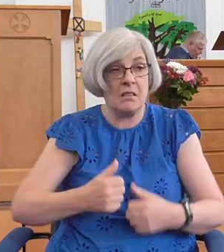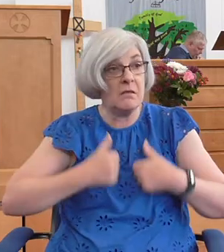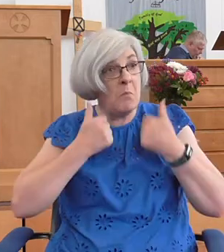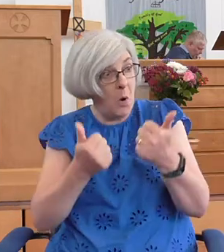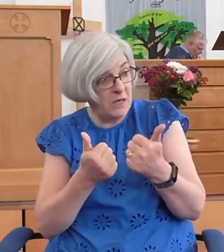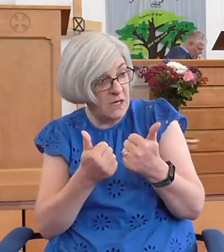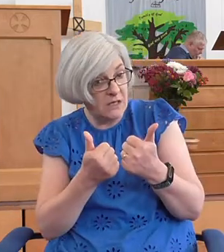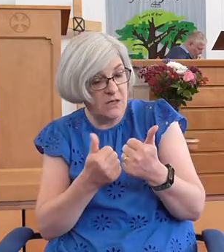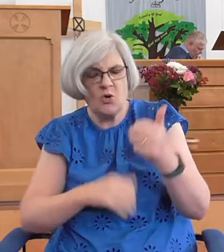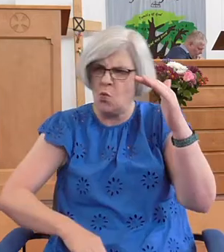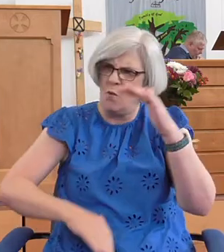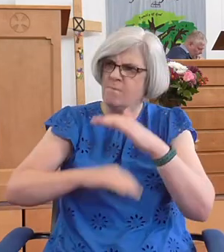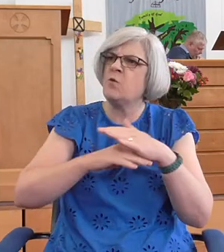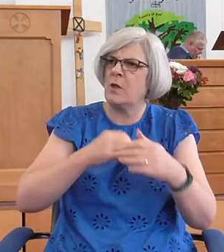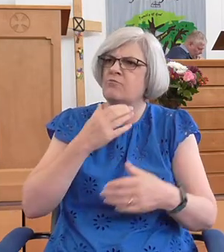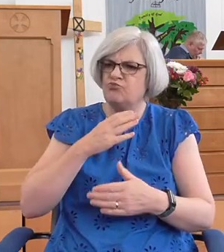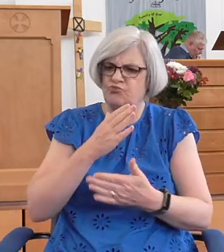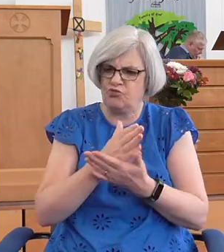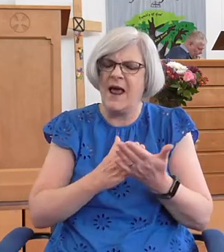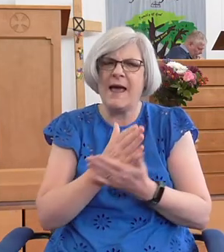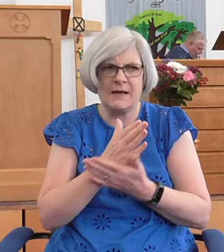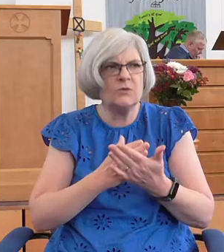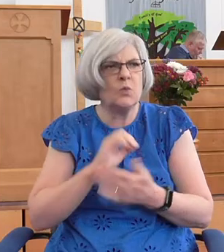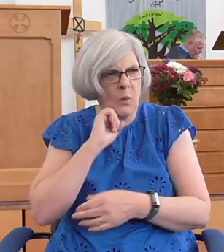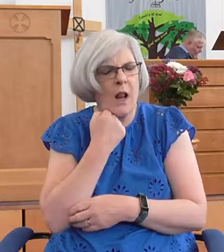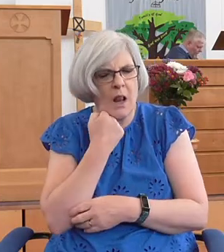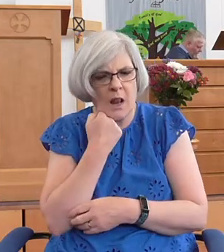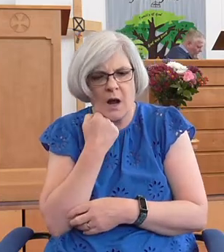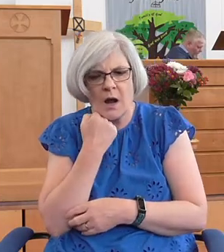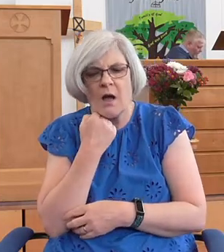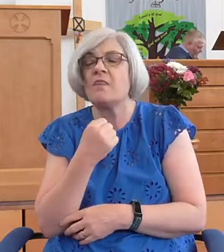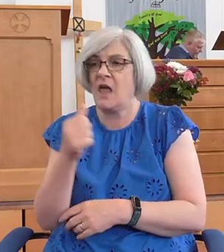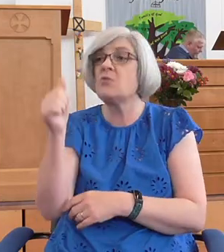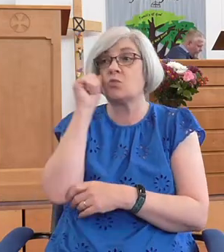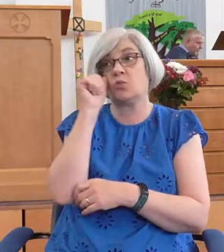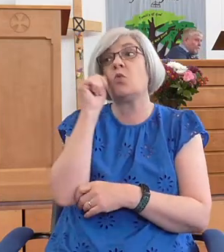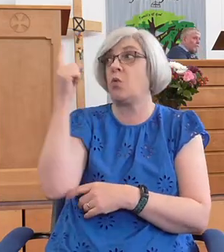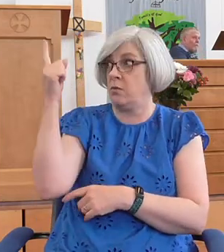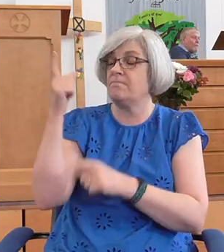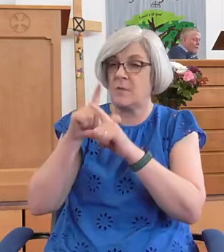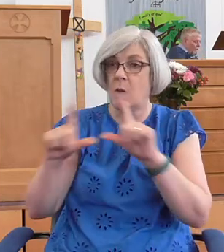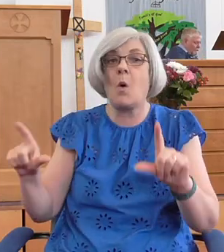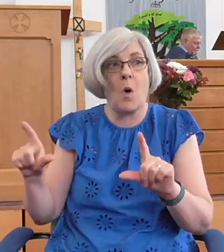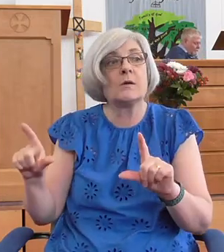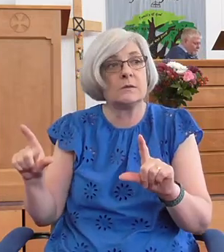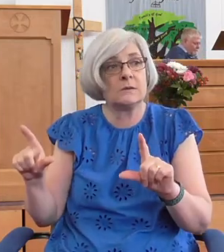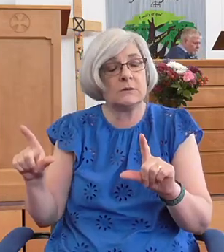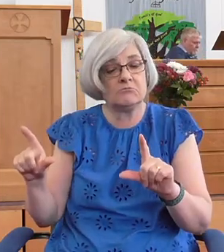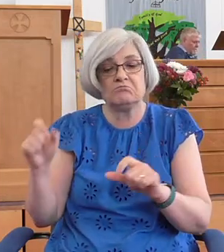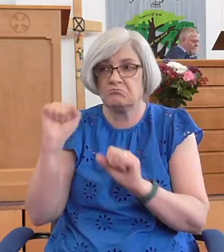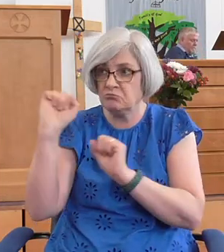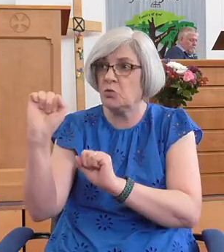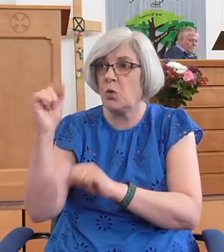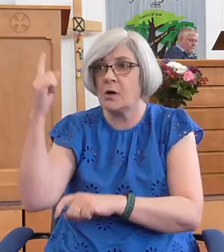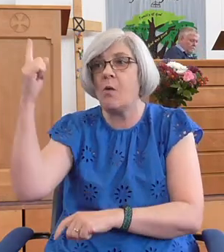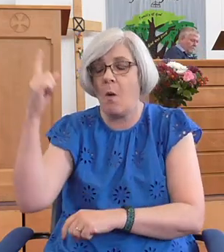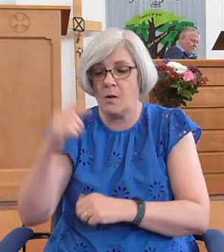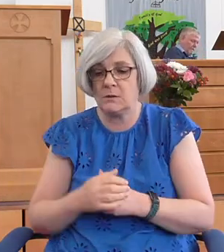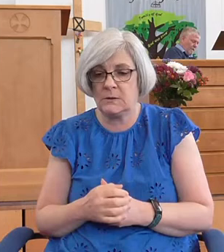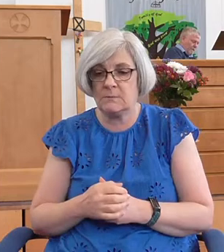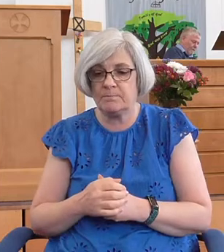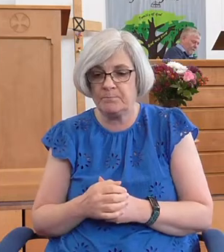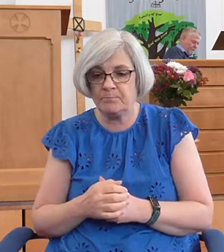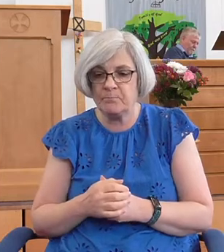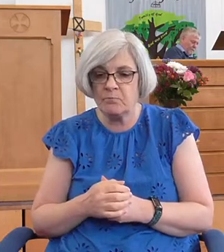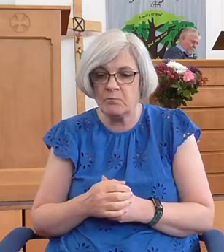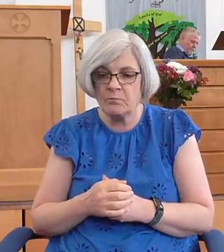you will be filled with bread. Then you will know that I am the Lord your God."